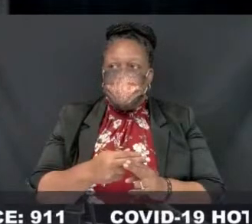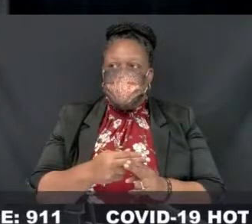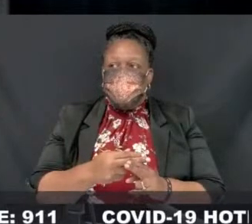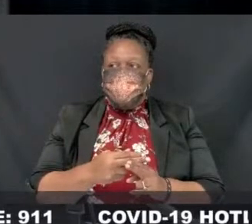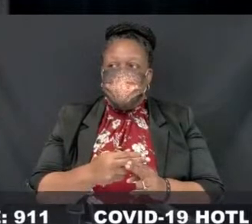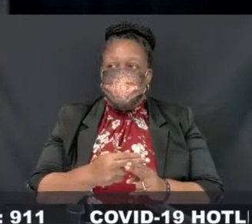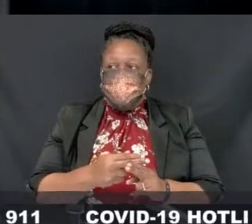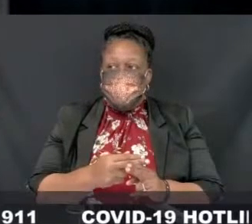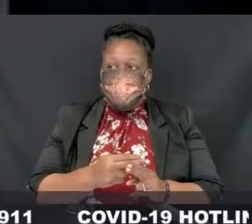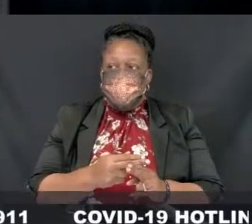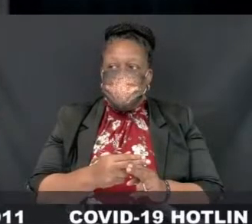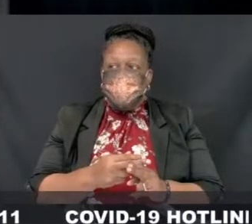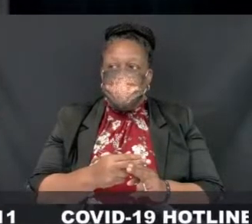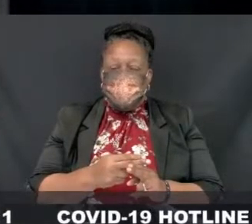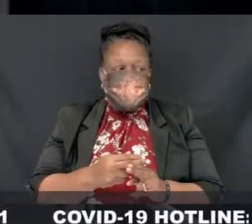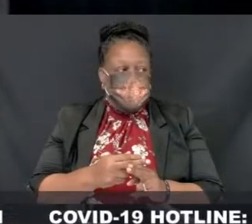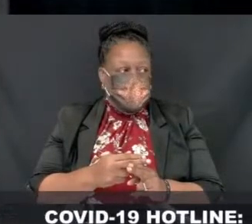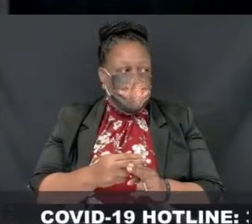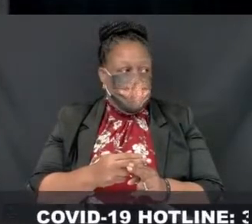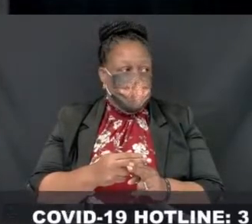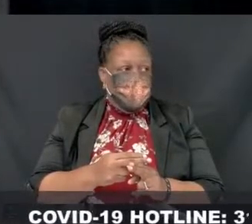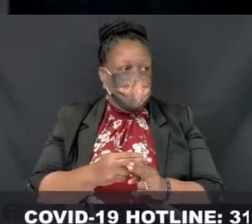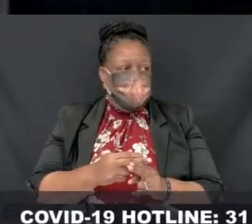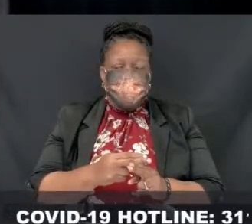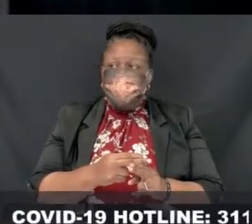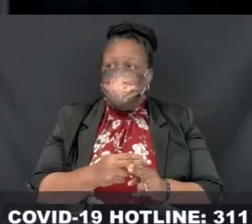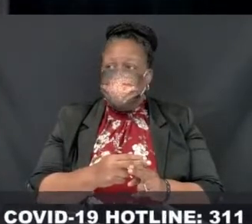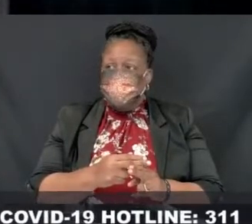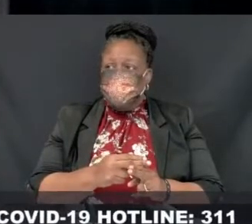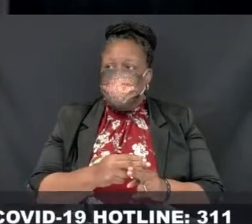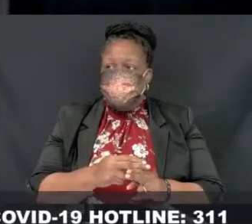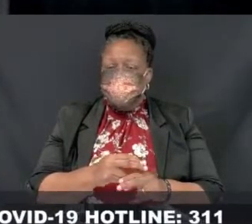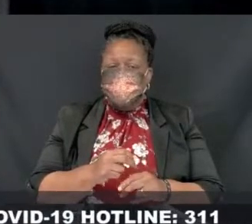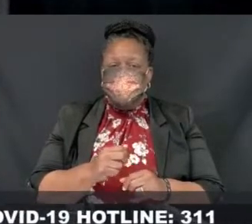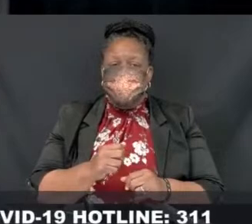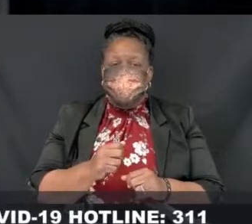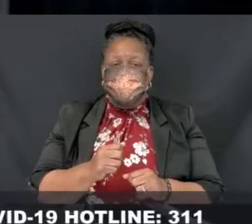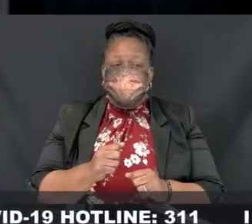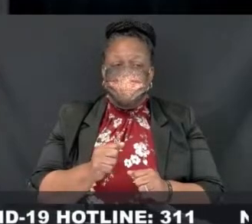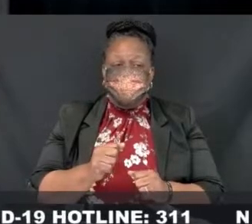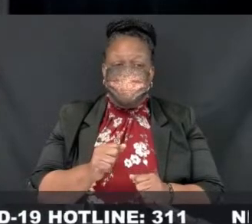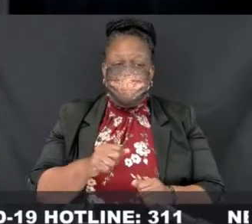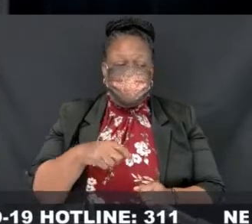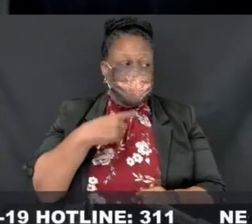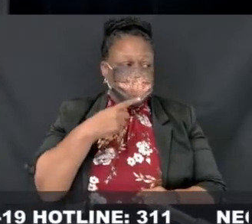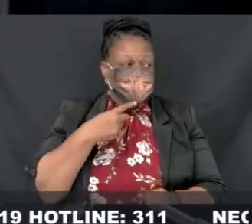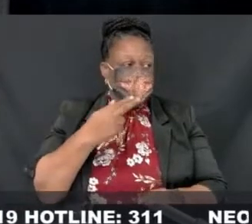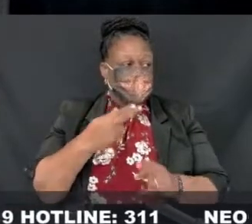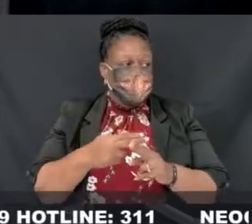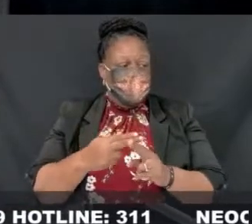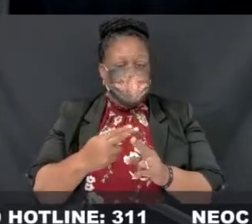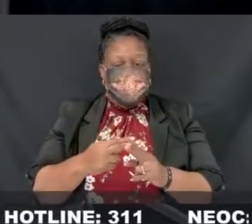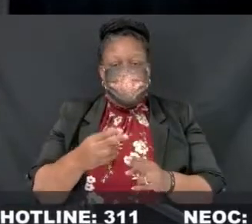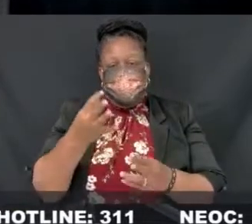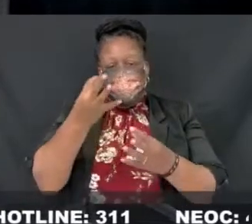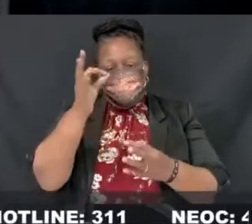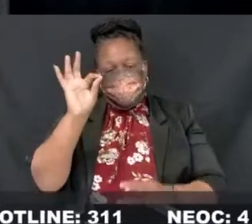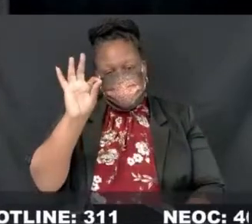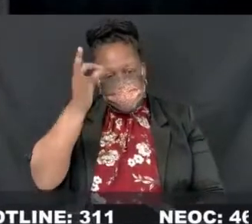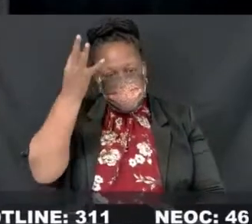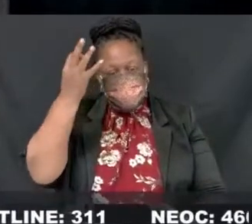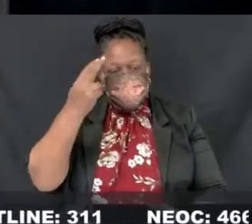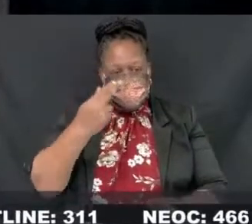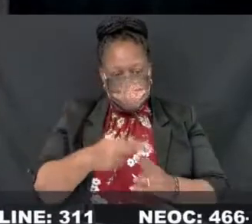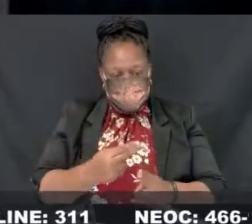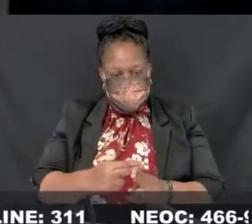people, she's French, I am Spanish. So she's not my cousin, okay? Right. So Michelle, thank you